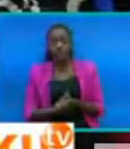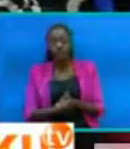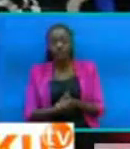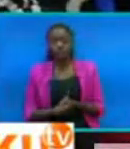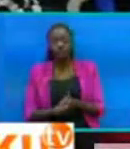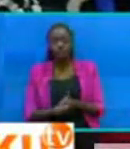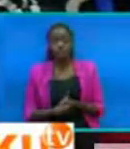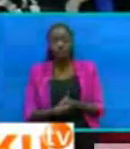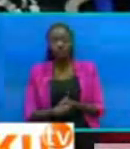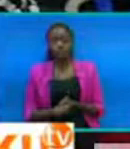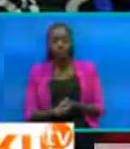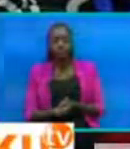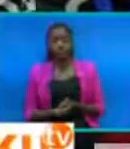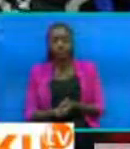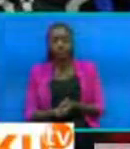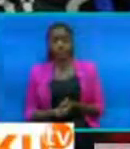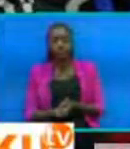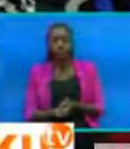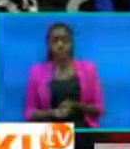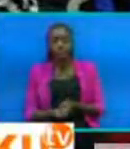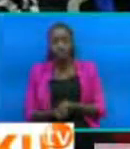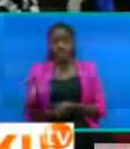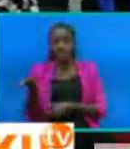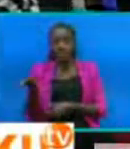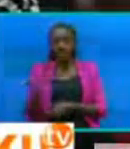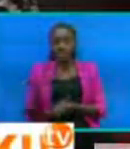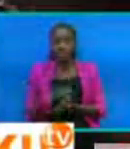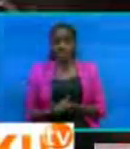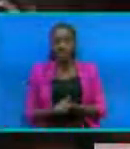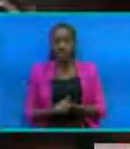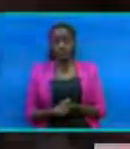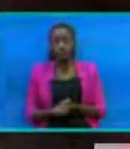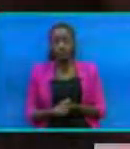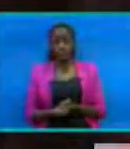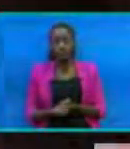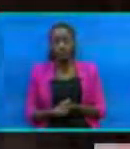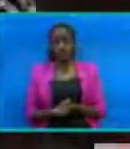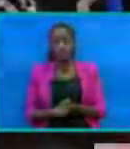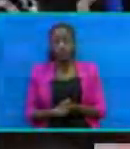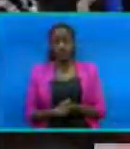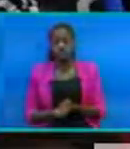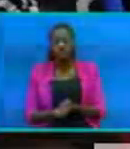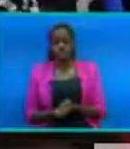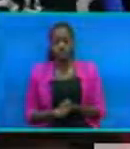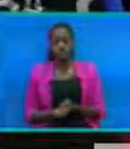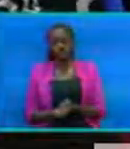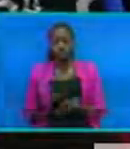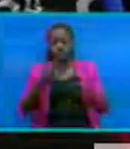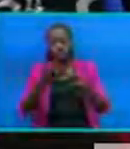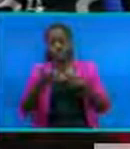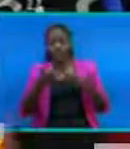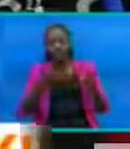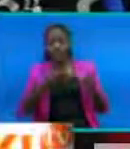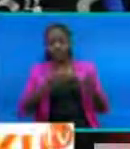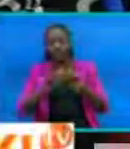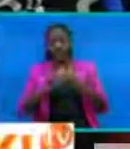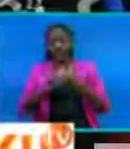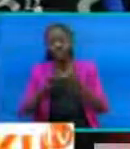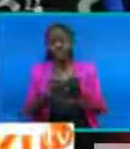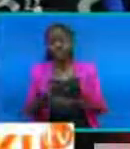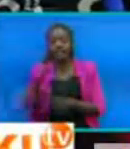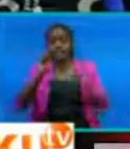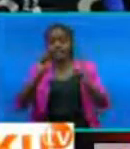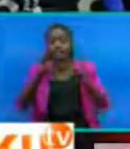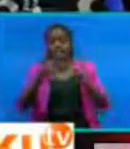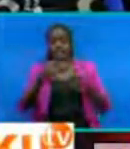to add on that, but not to digress so much that it becomes the topic,